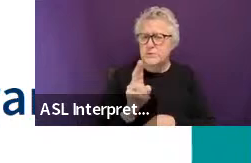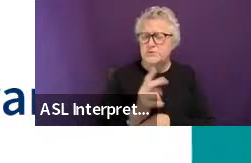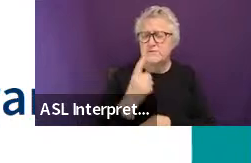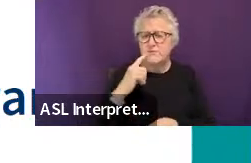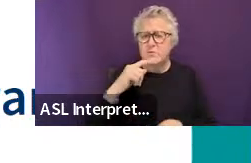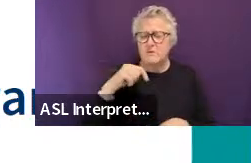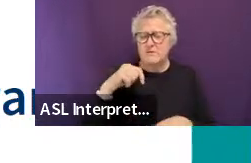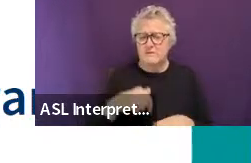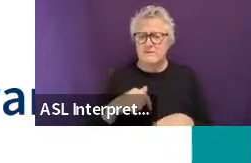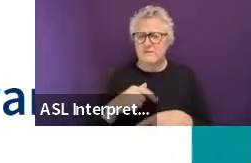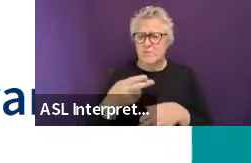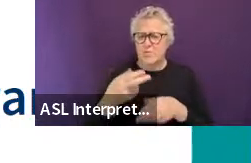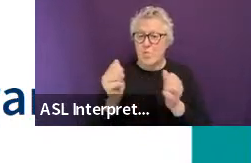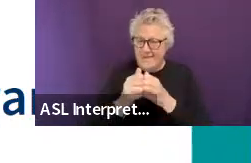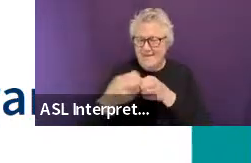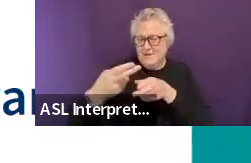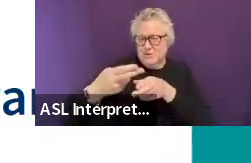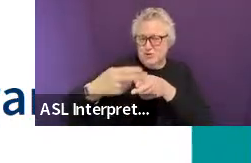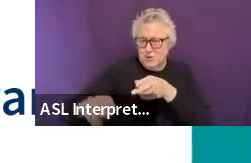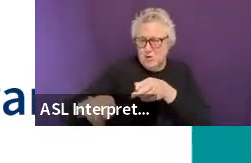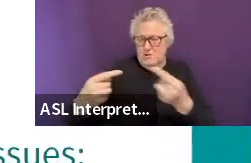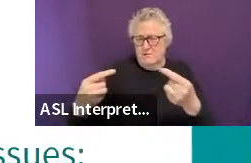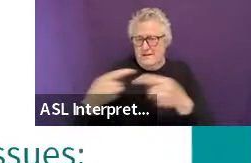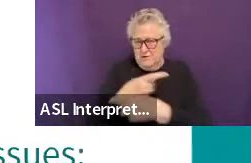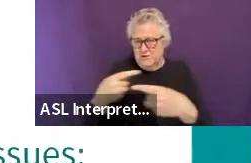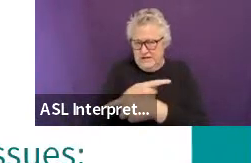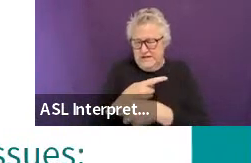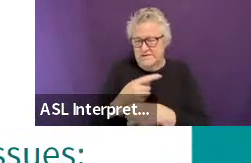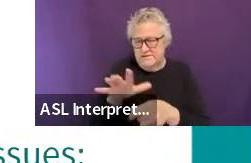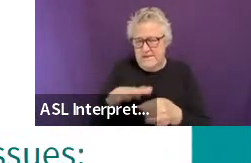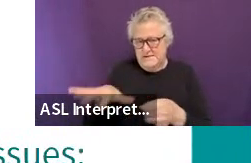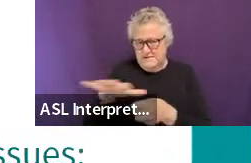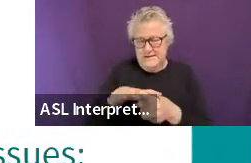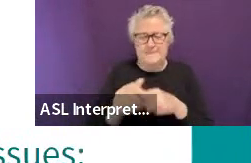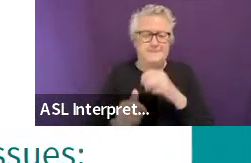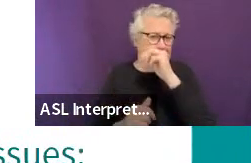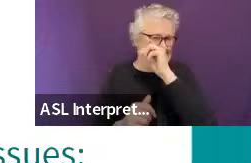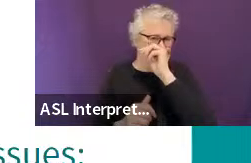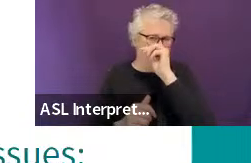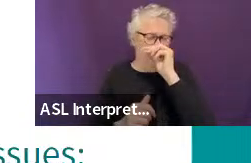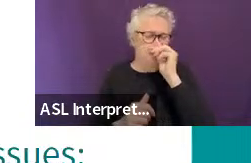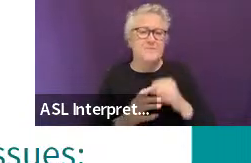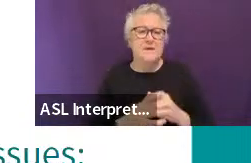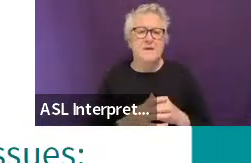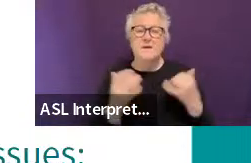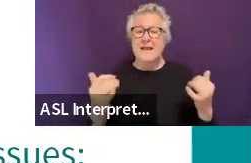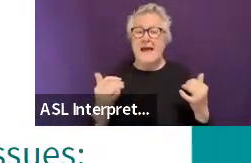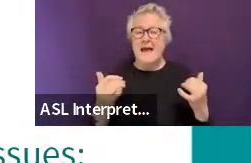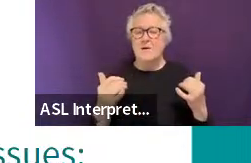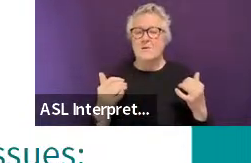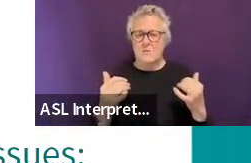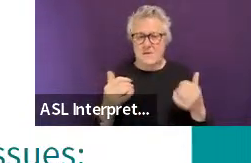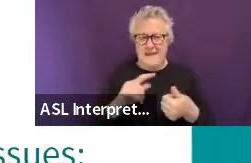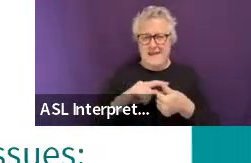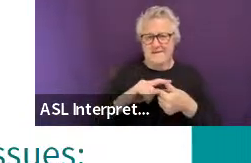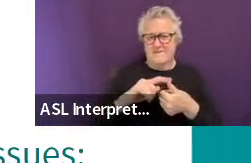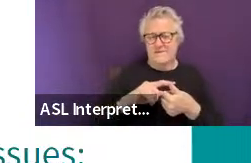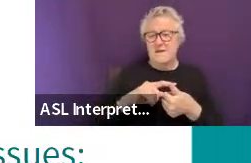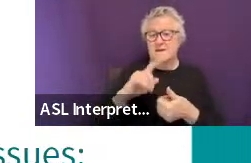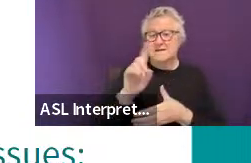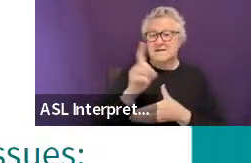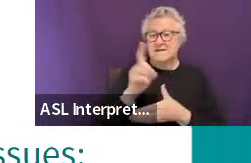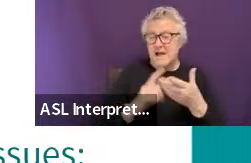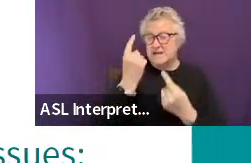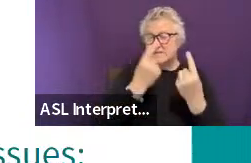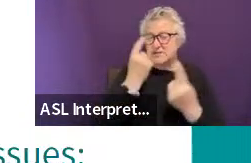short interchange spacing. Next slide. So I wanted to read through these for you. So we got design considerations that are